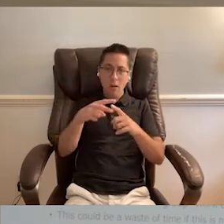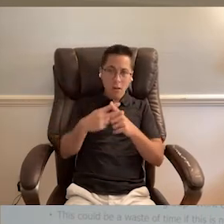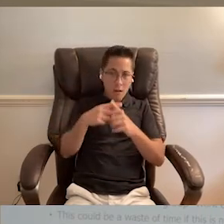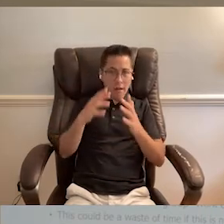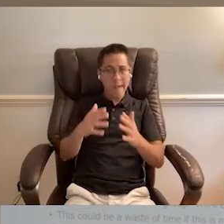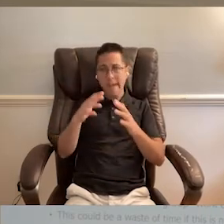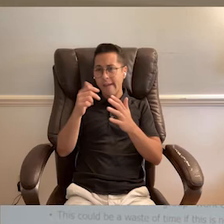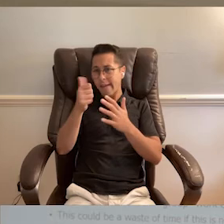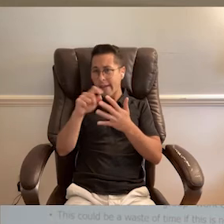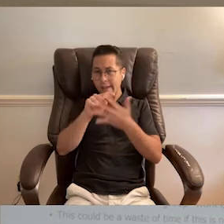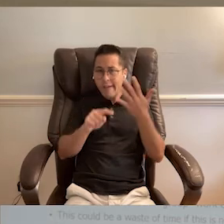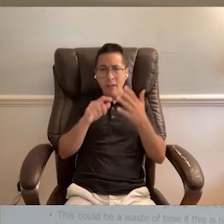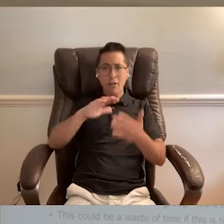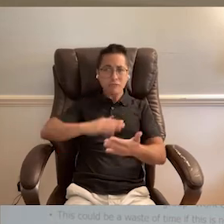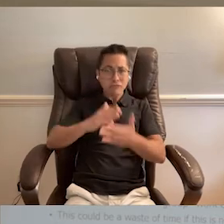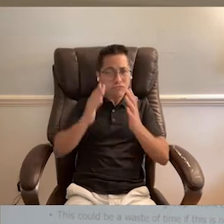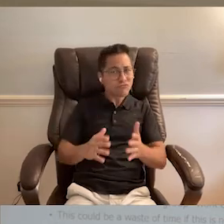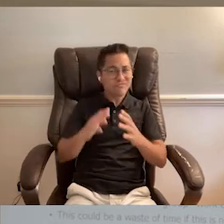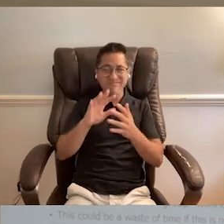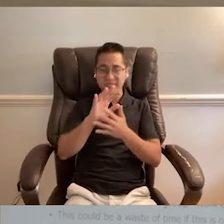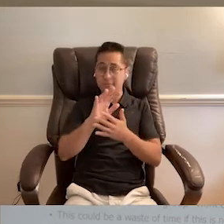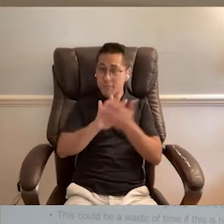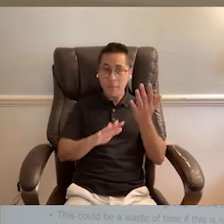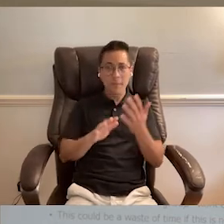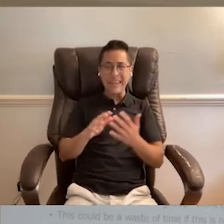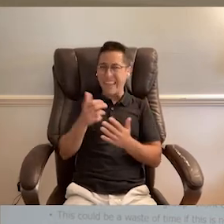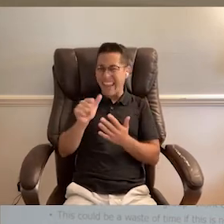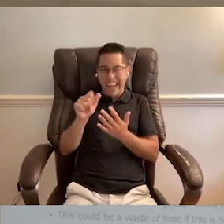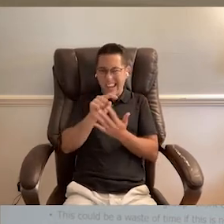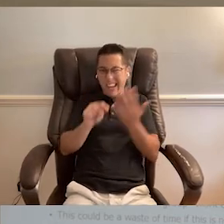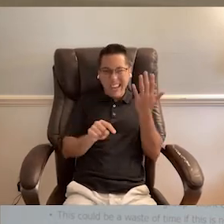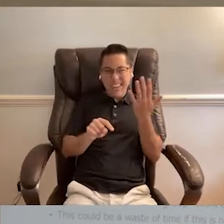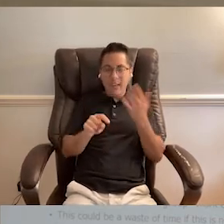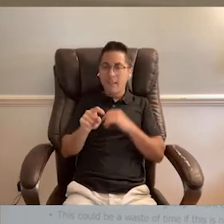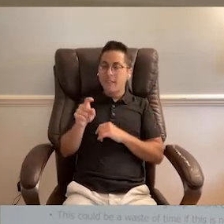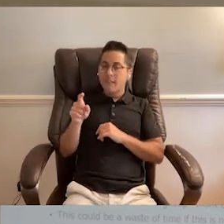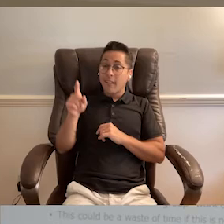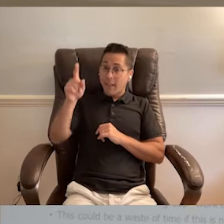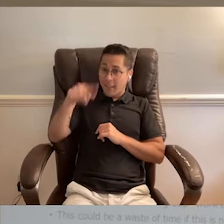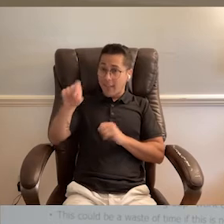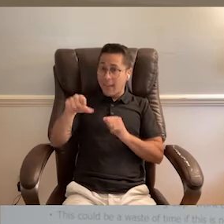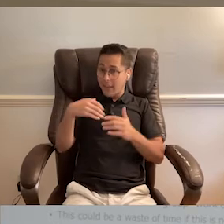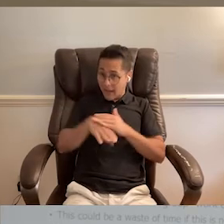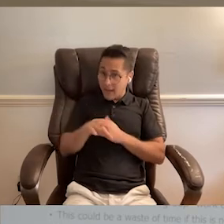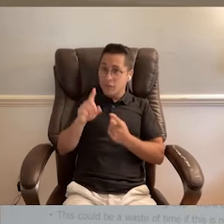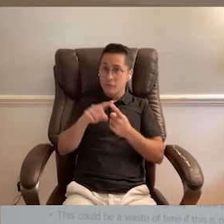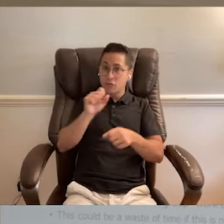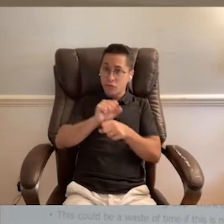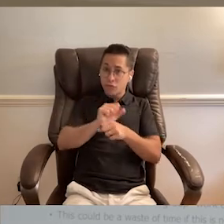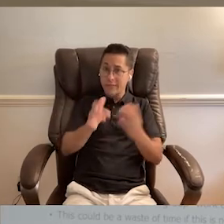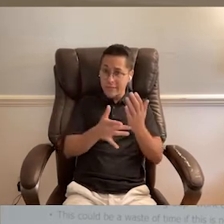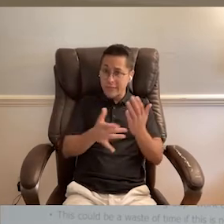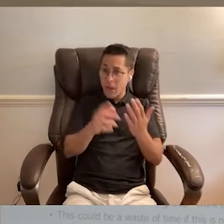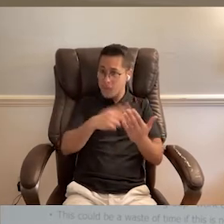culinary arts, beautician, any of that, they can get into a career and tech program. Now